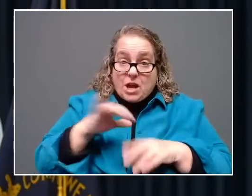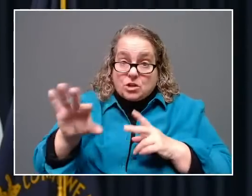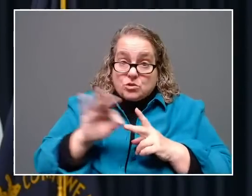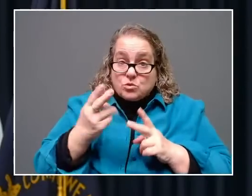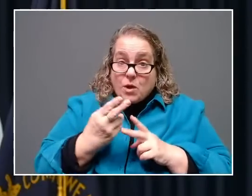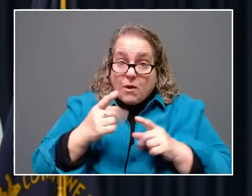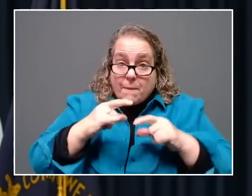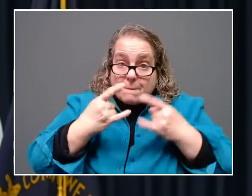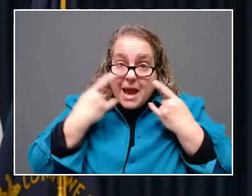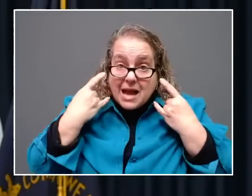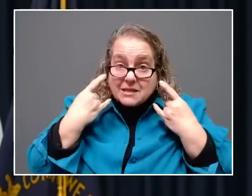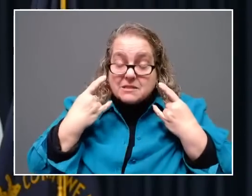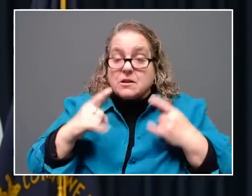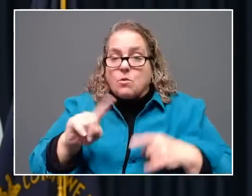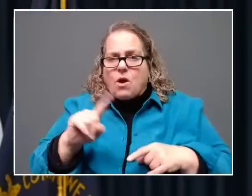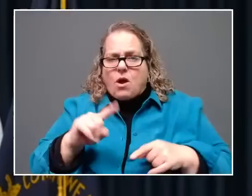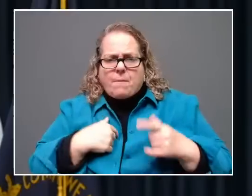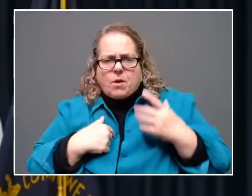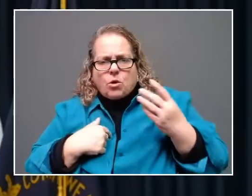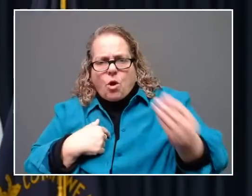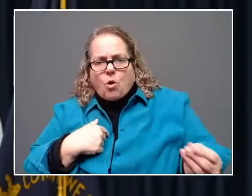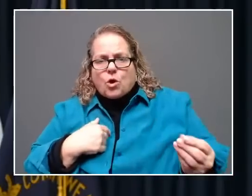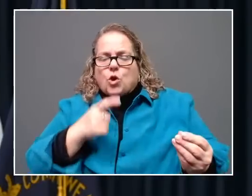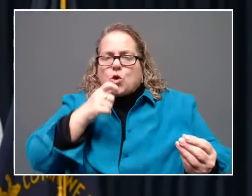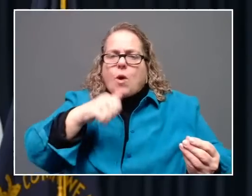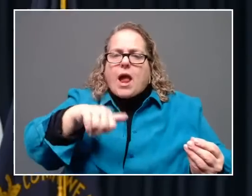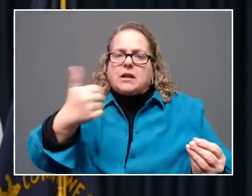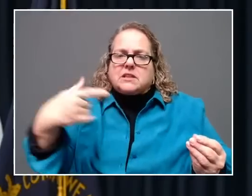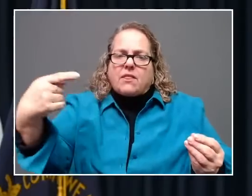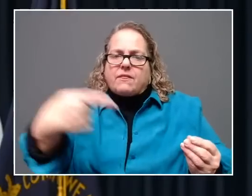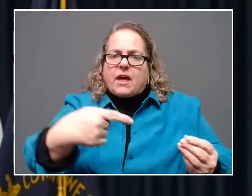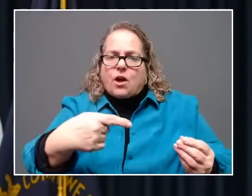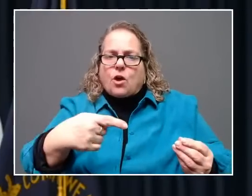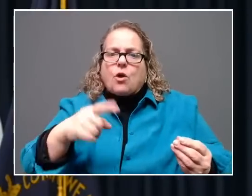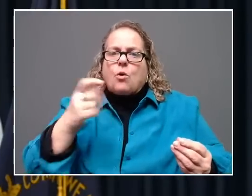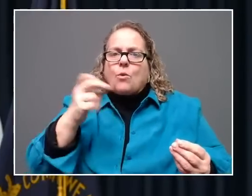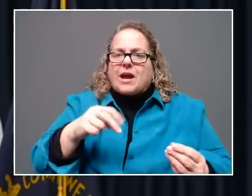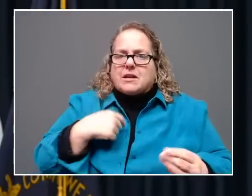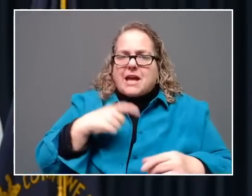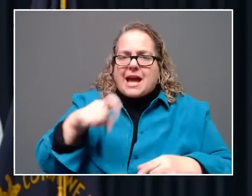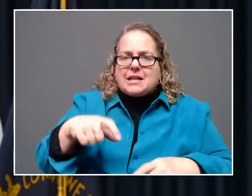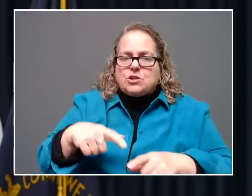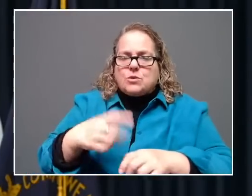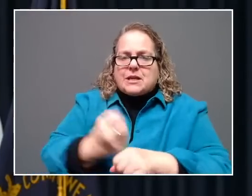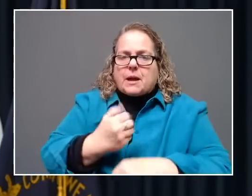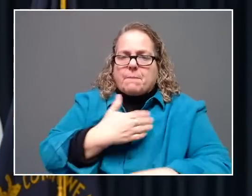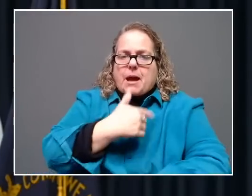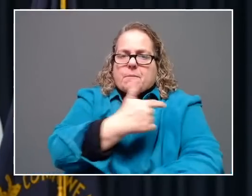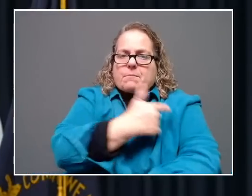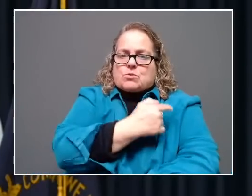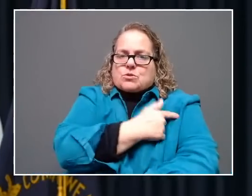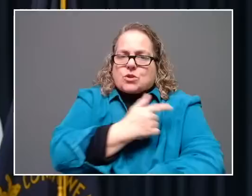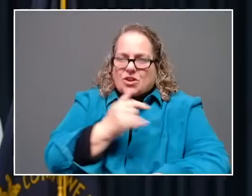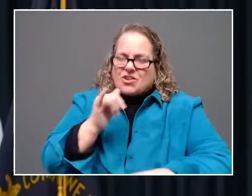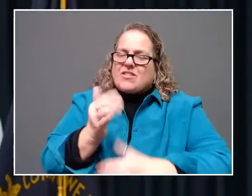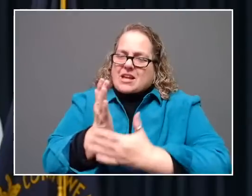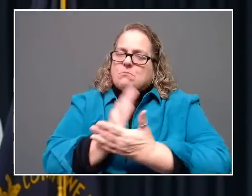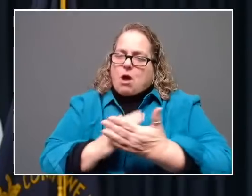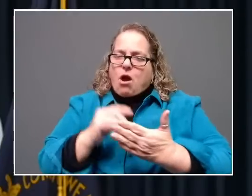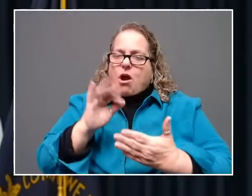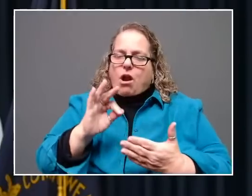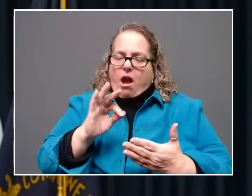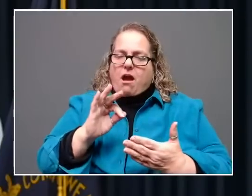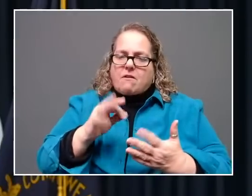am I going? Who else is there? When do I need to get my boosters? So that's a part of it becoming endemic and living with